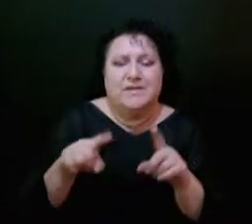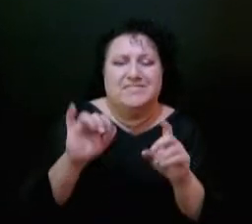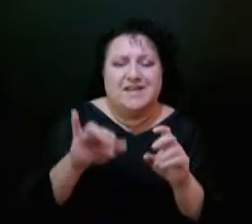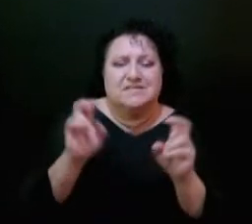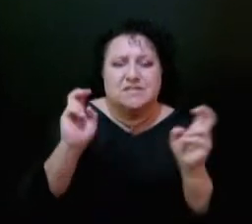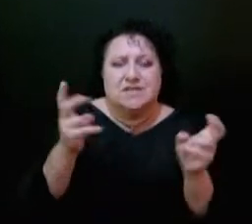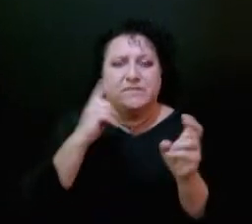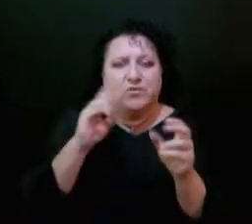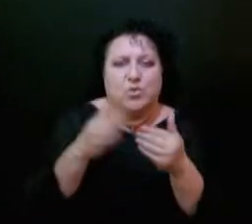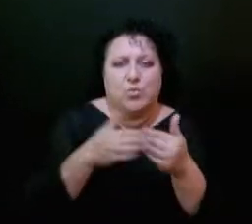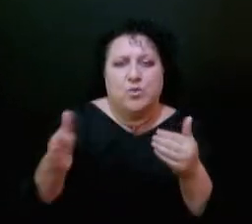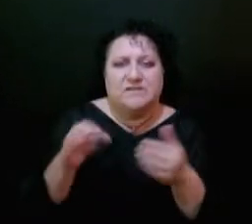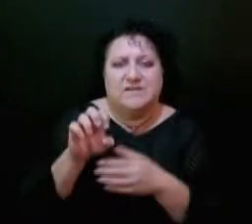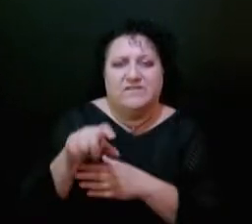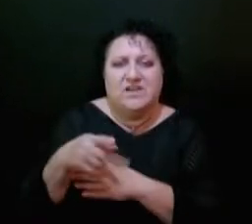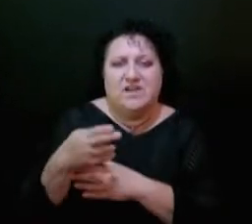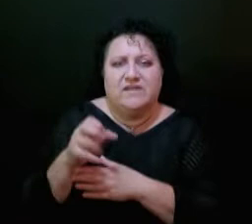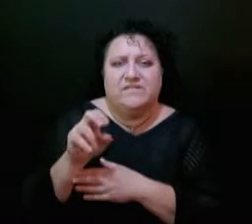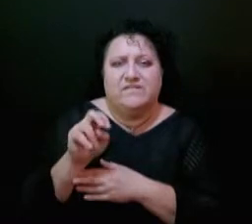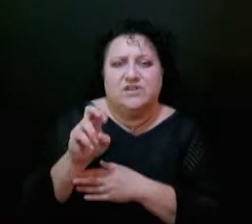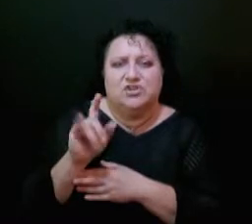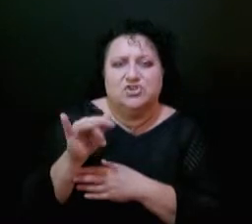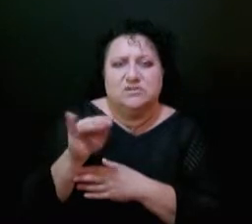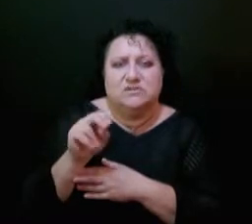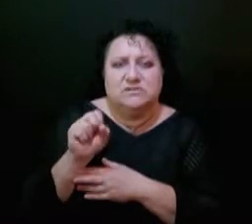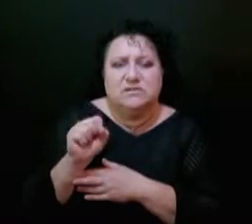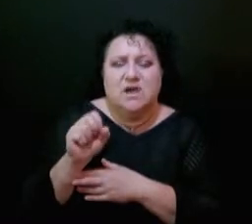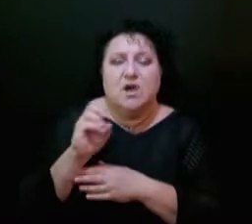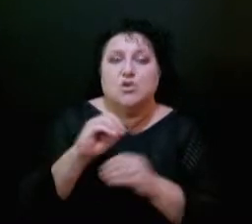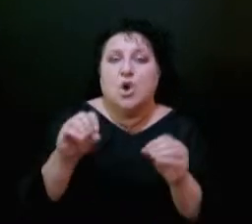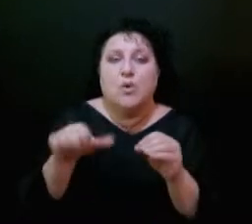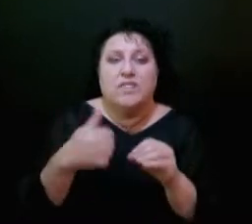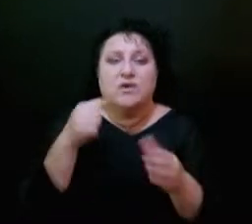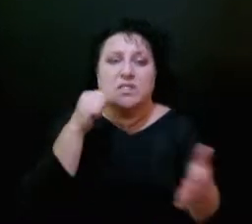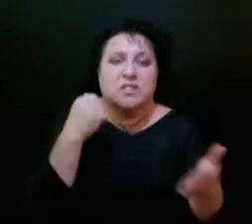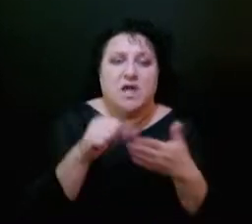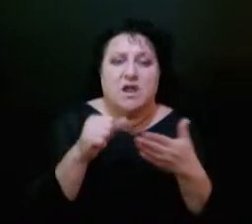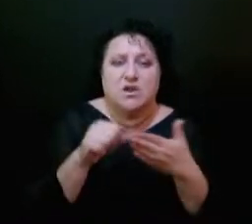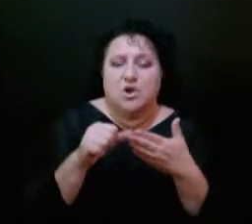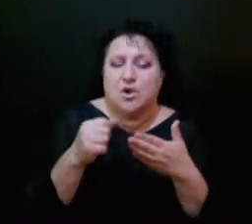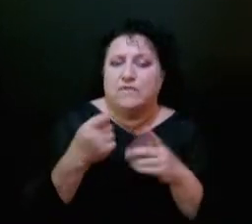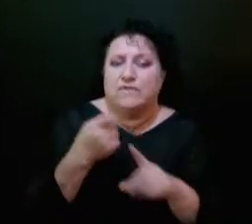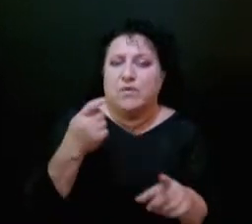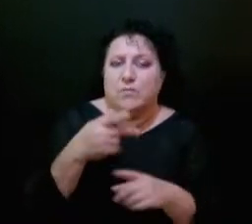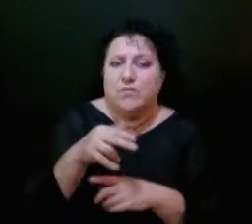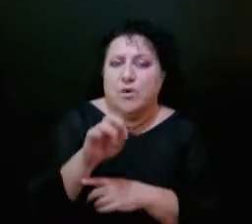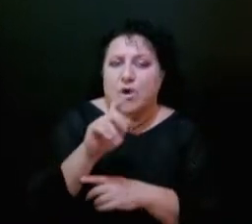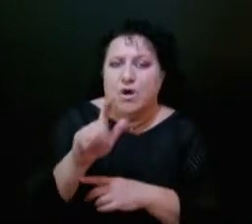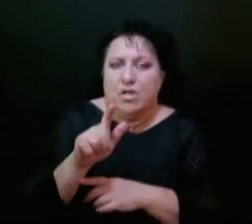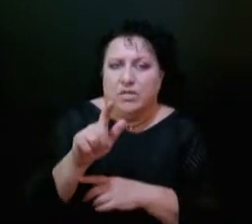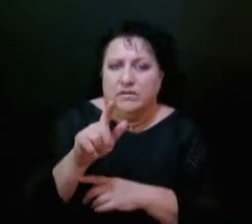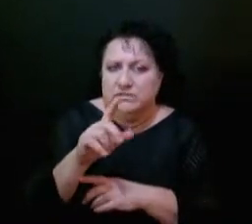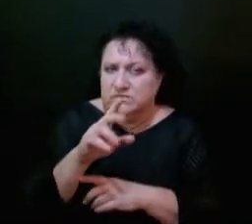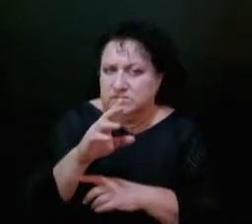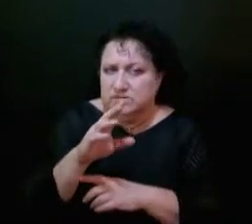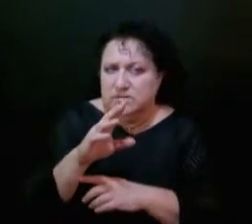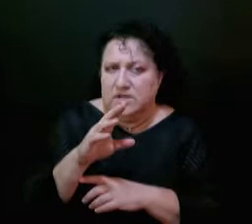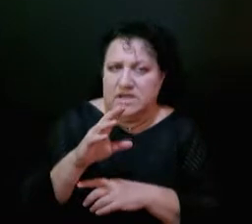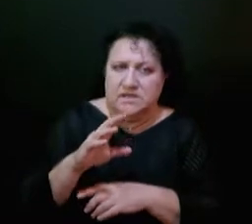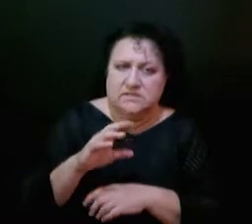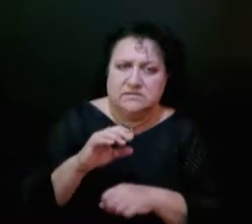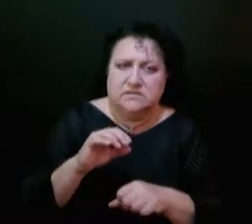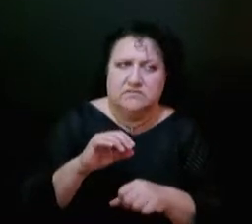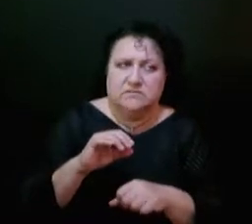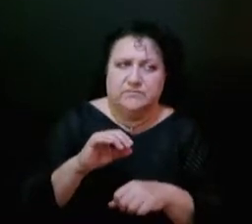No other letter of Paul's is so specifically built on the theology of the church. The church is